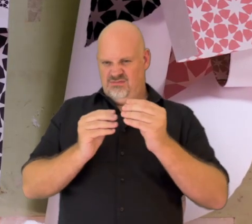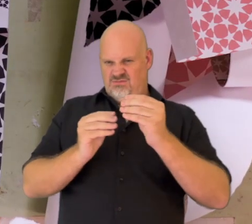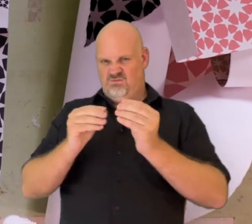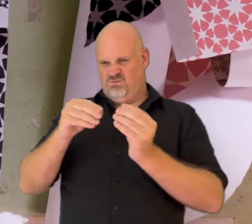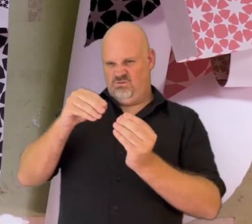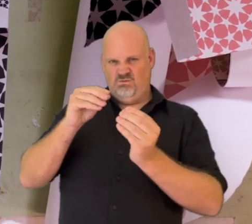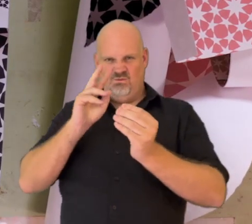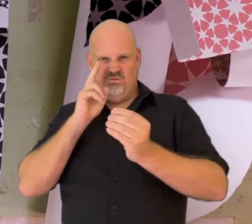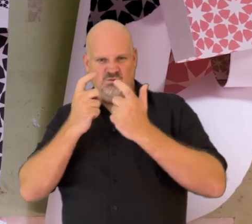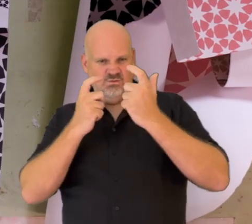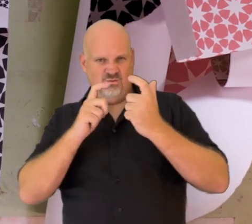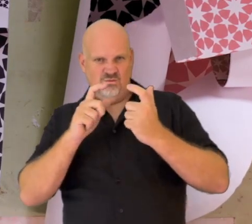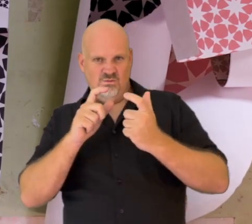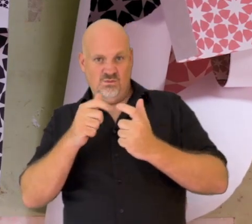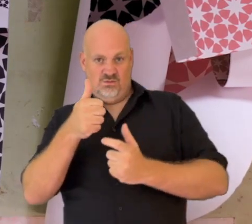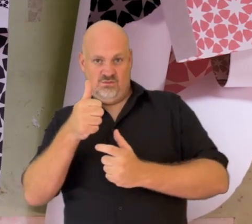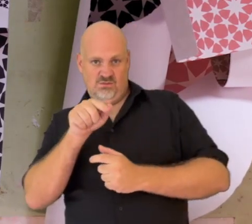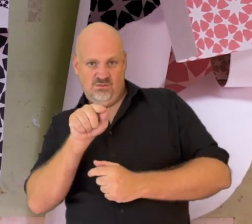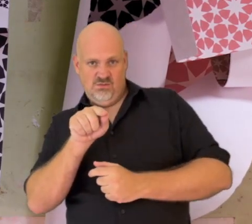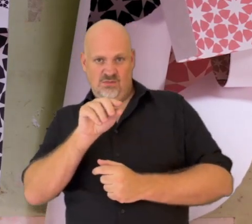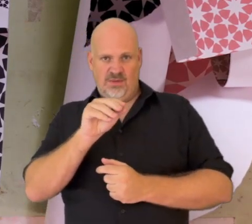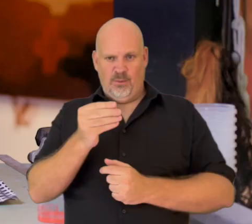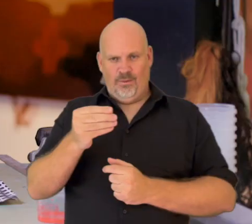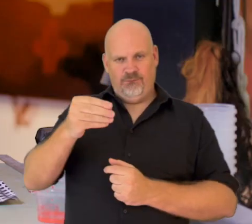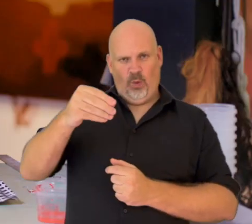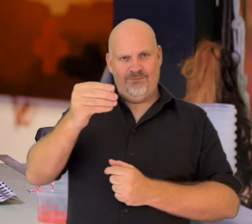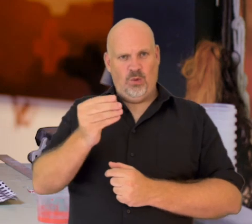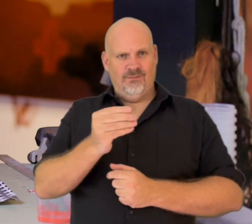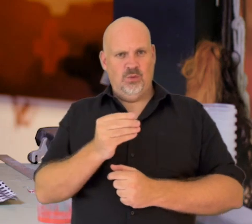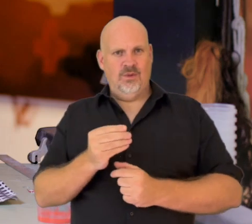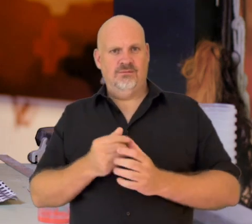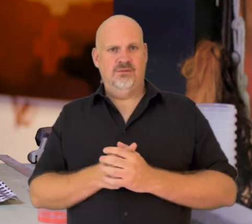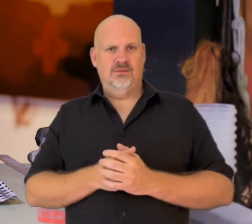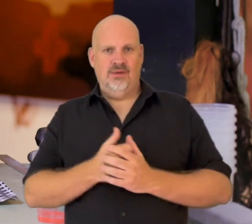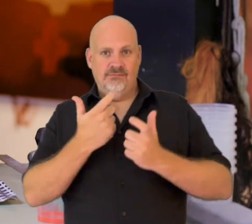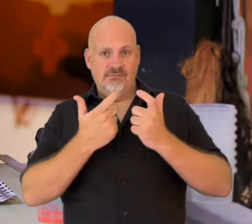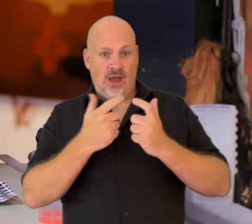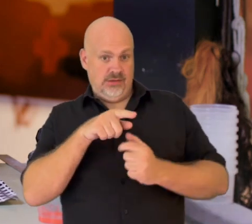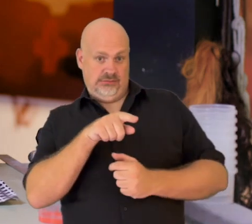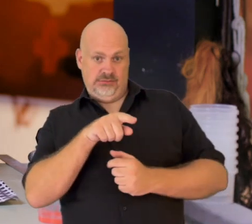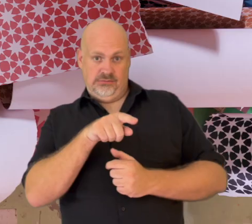it belongs. Just move it around till you find somewhere that you're happy with it.